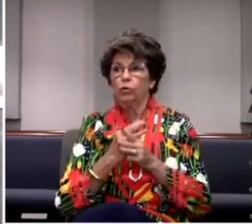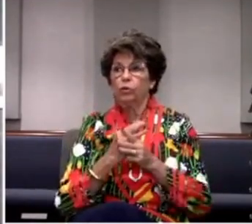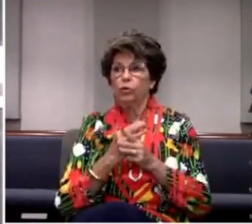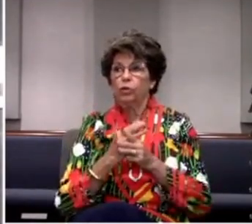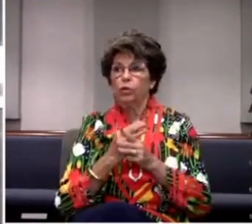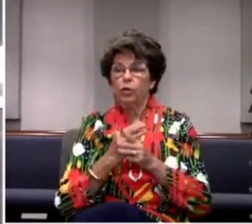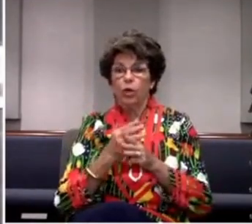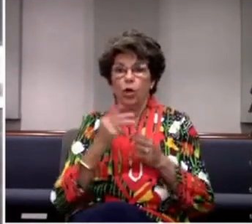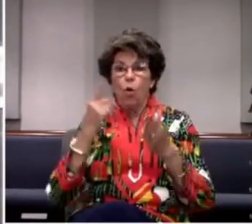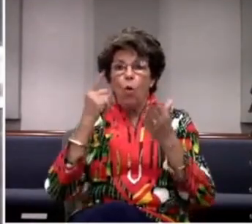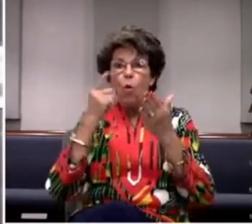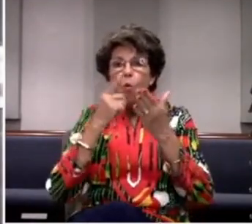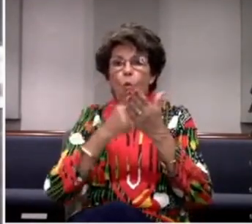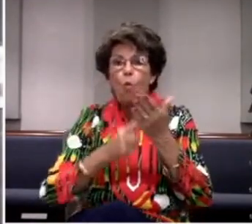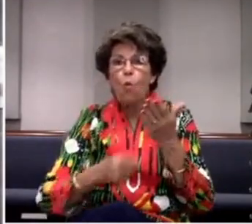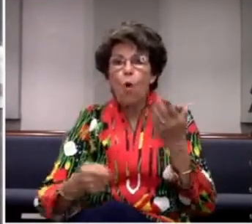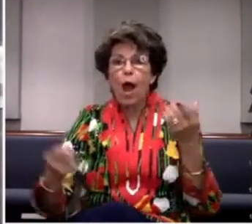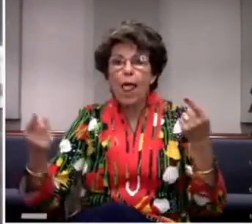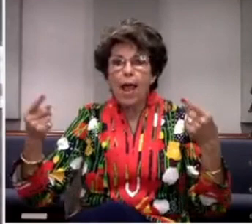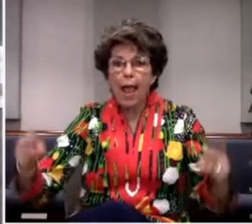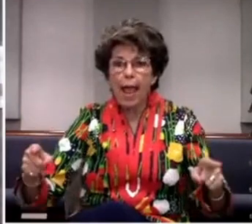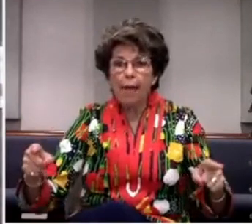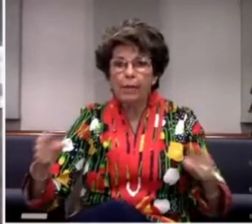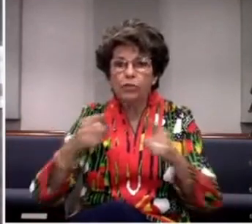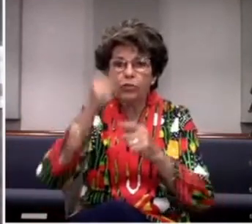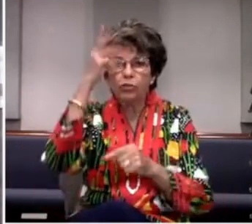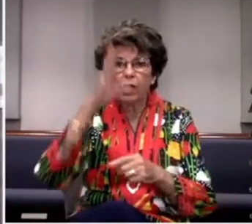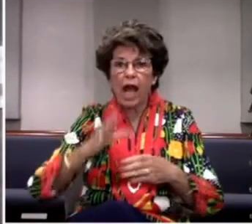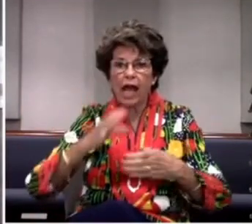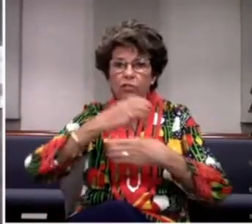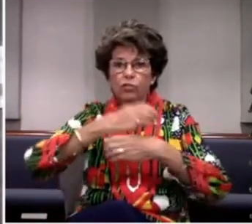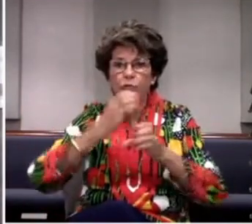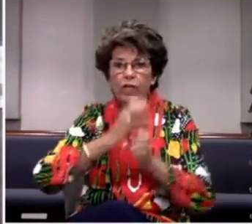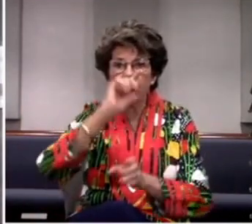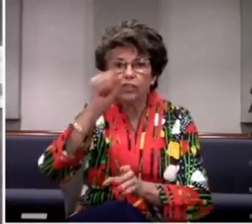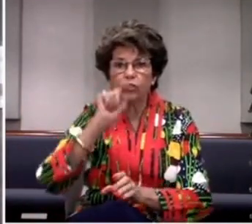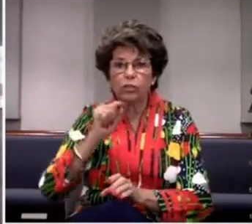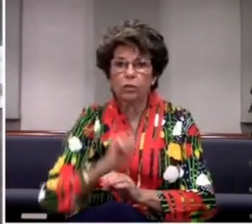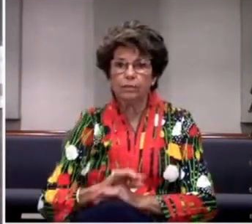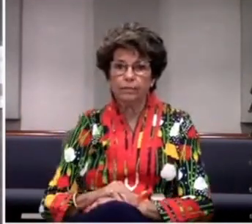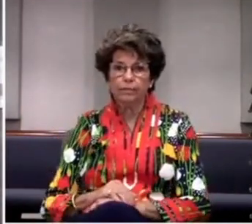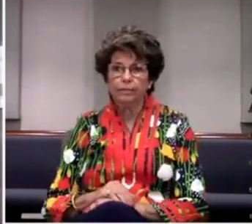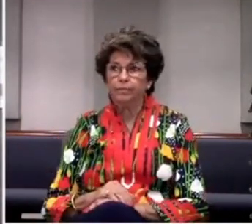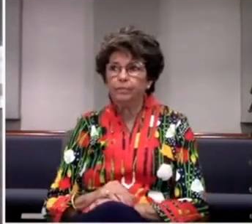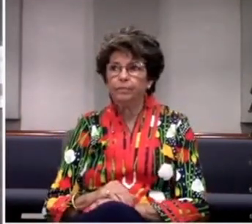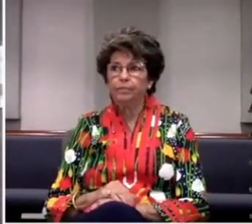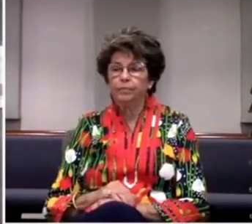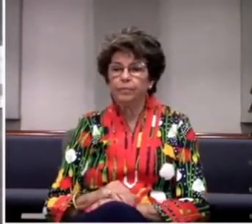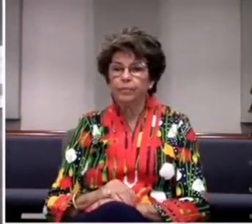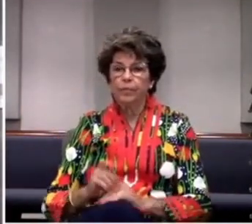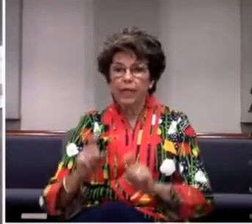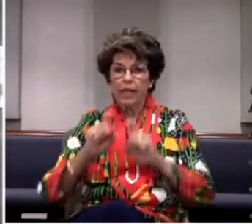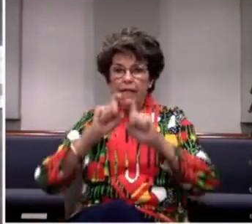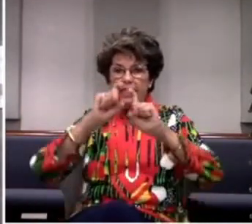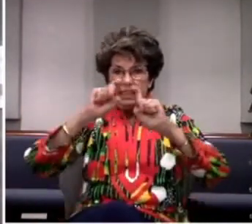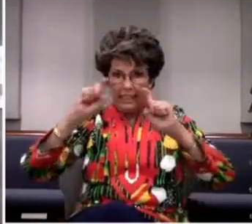What happened to God's creation? Hear this carefully. Sin came into the